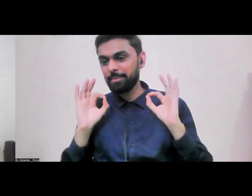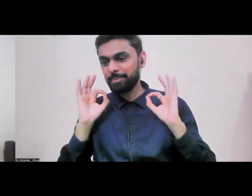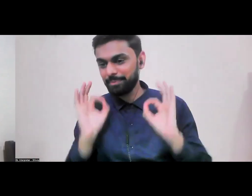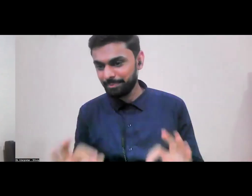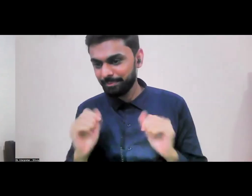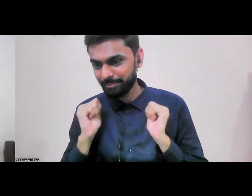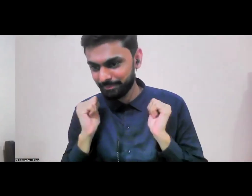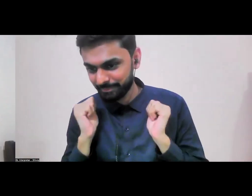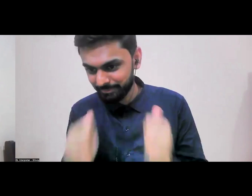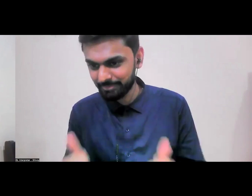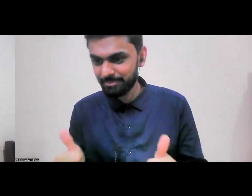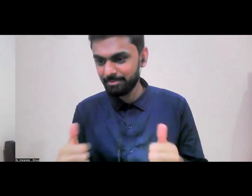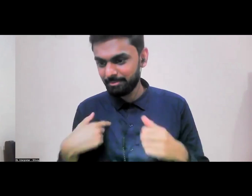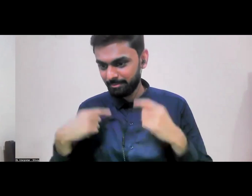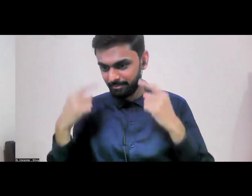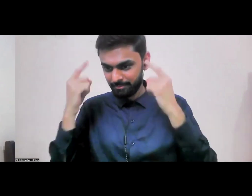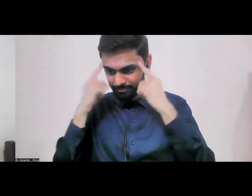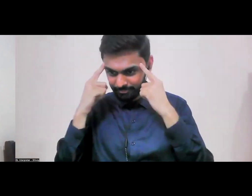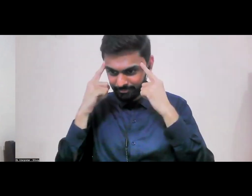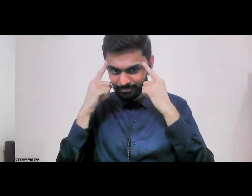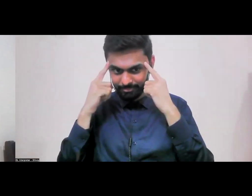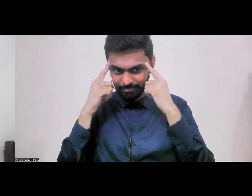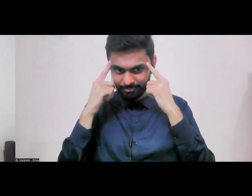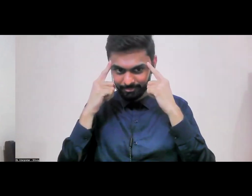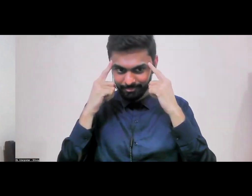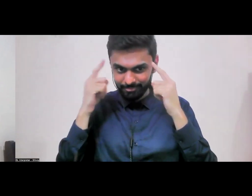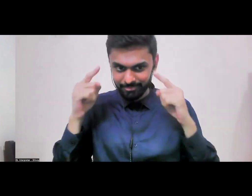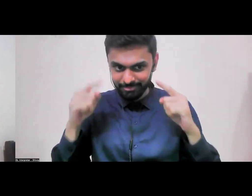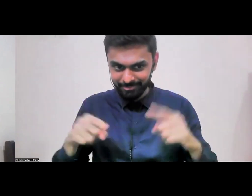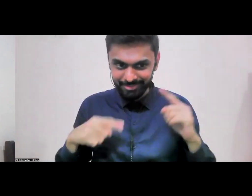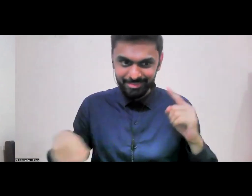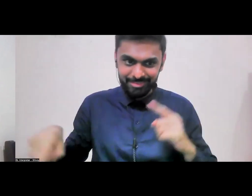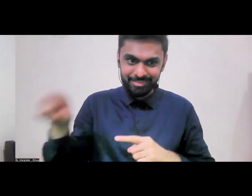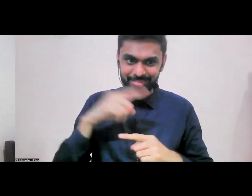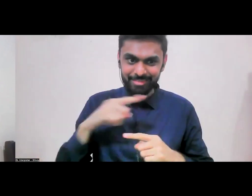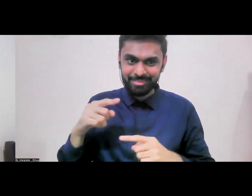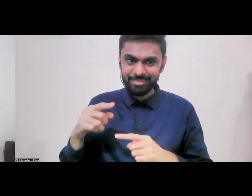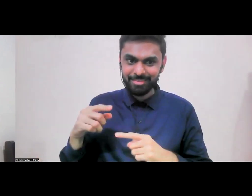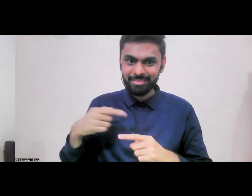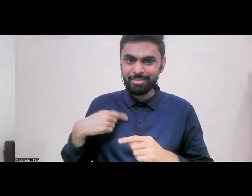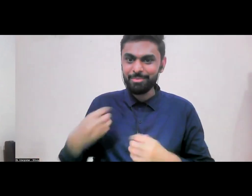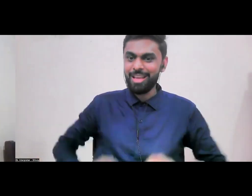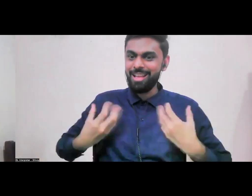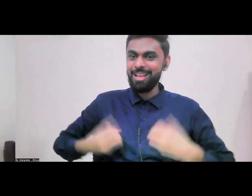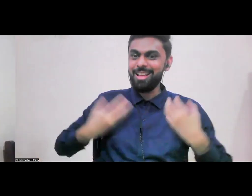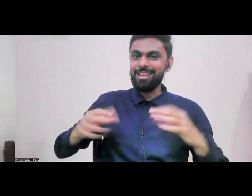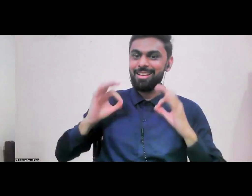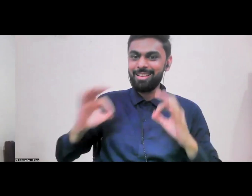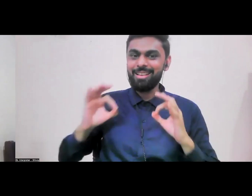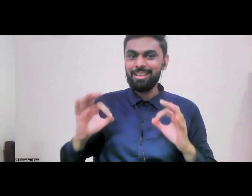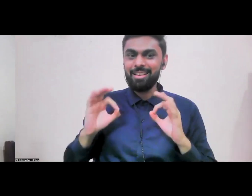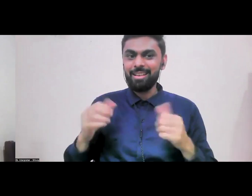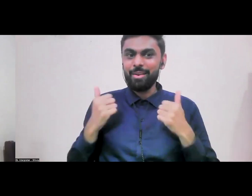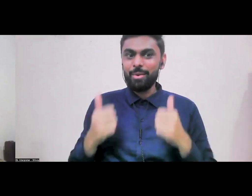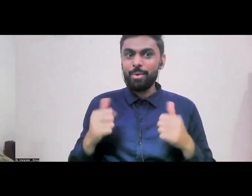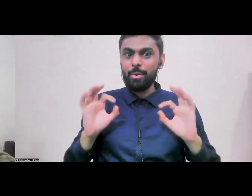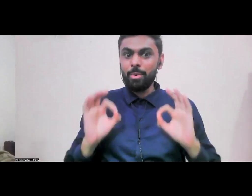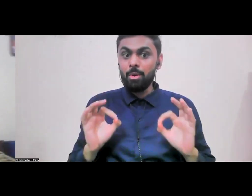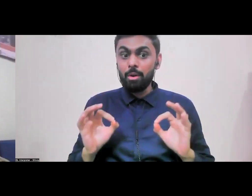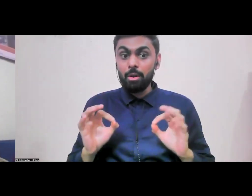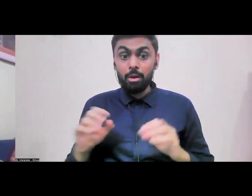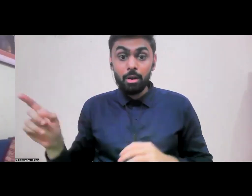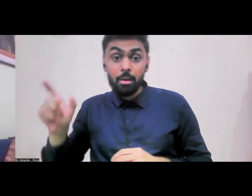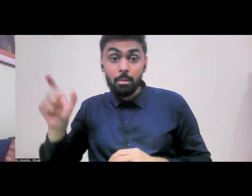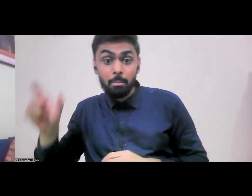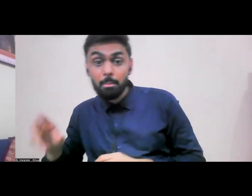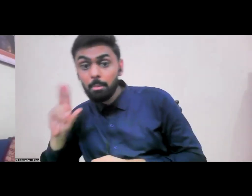think, being on time is a wonderful thing like this in Indigo. I feel very happy about that. And also one more thing, Shanti, there